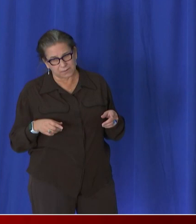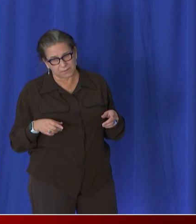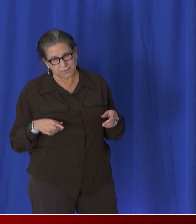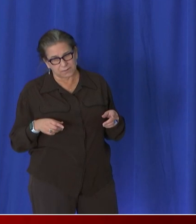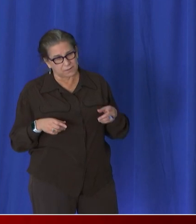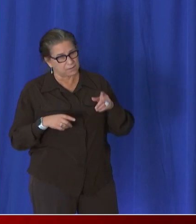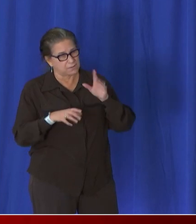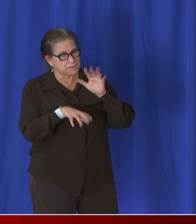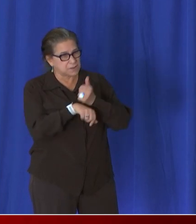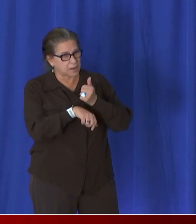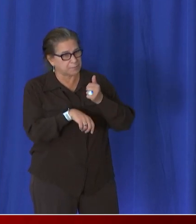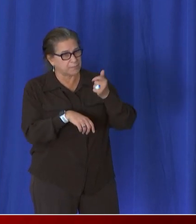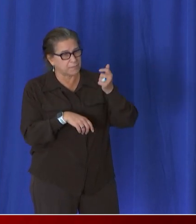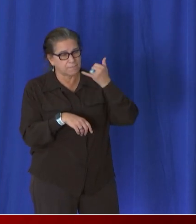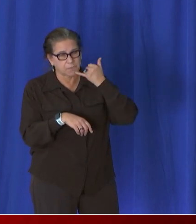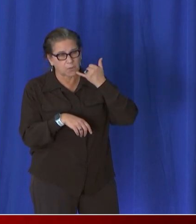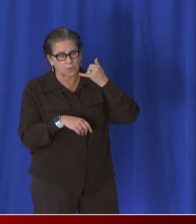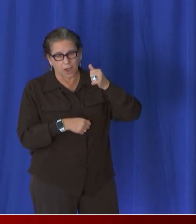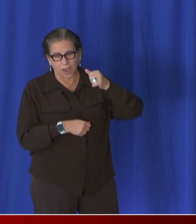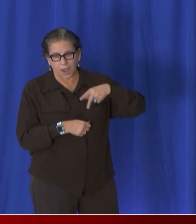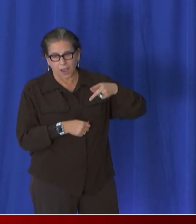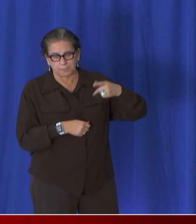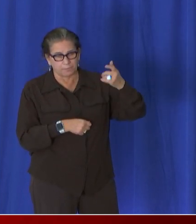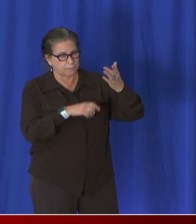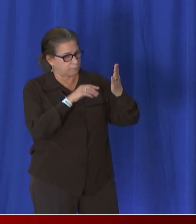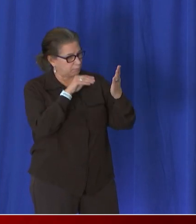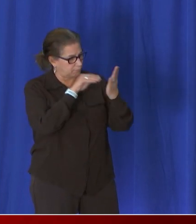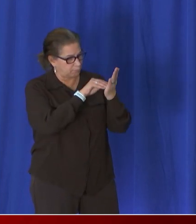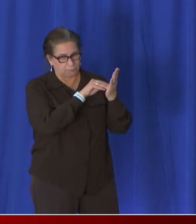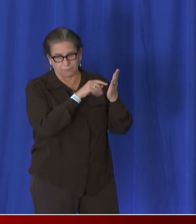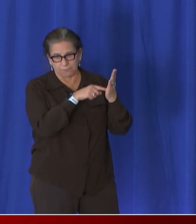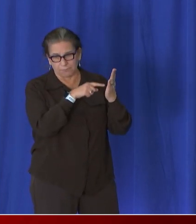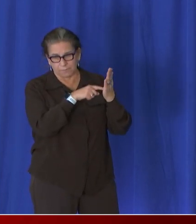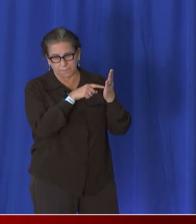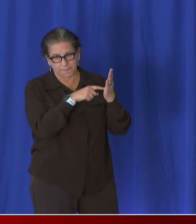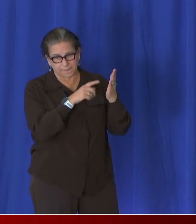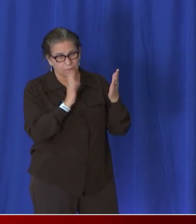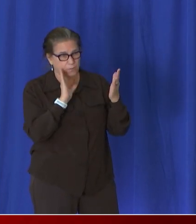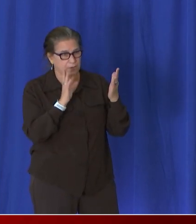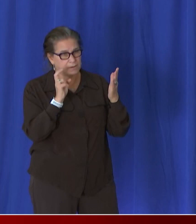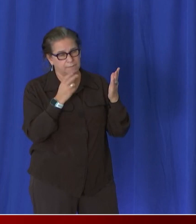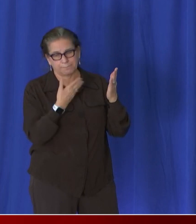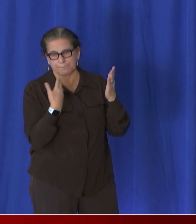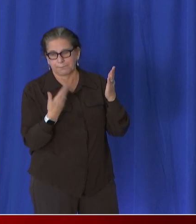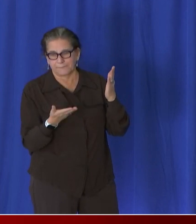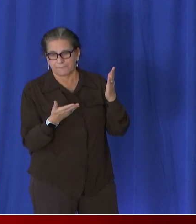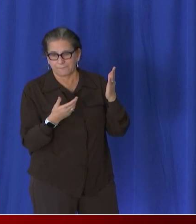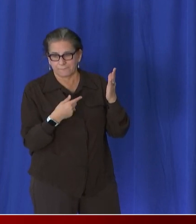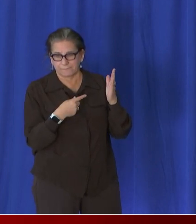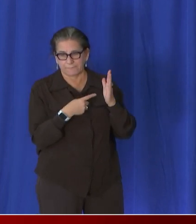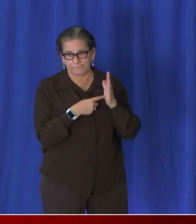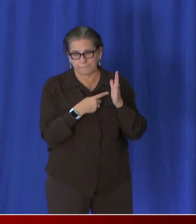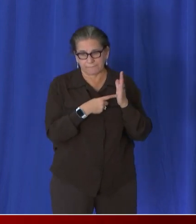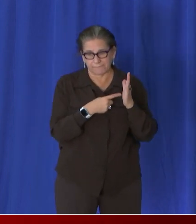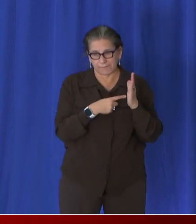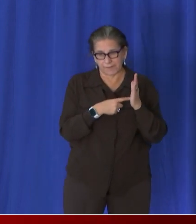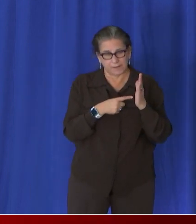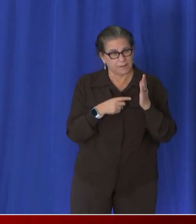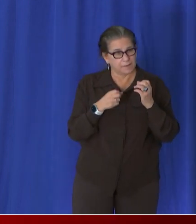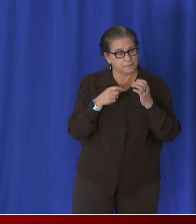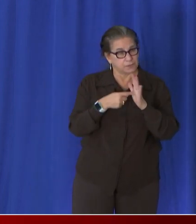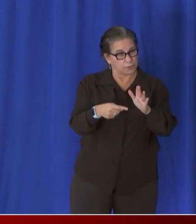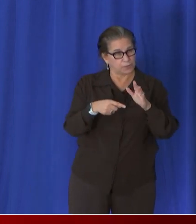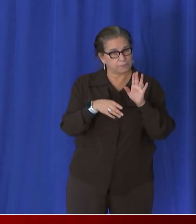of support that you're thinking of in terms of helping these businesses because of these